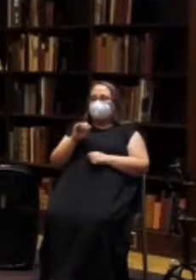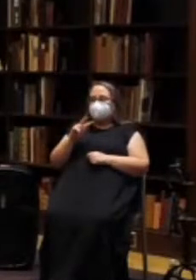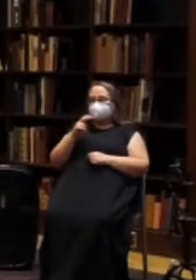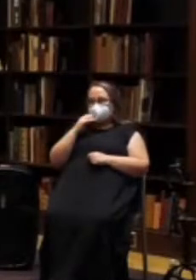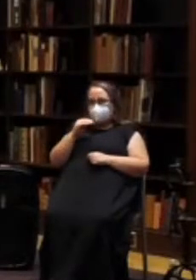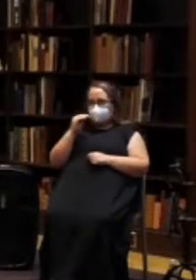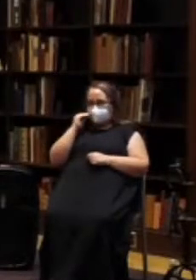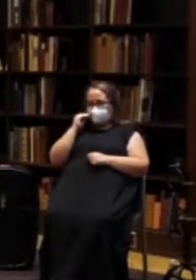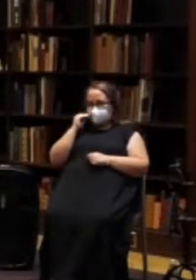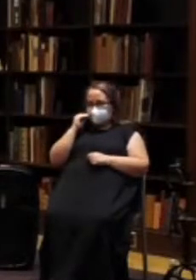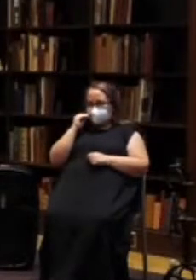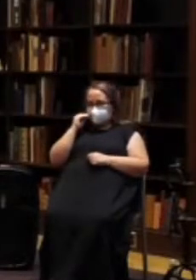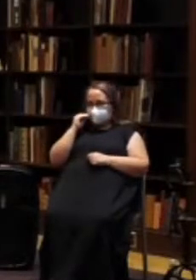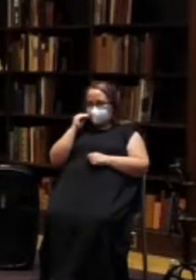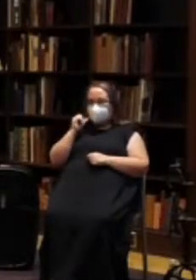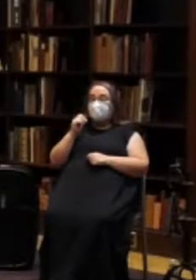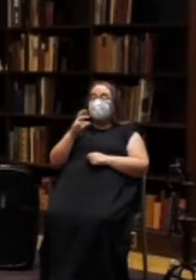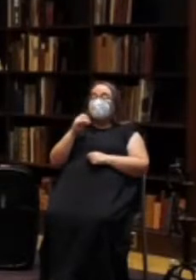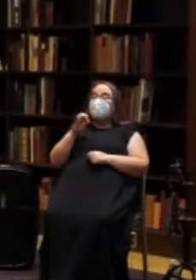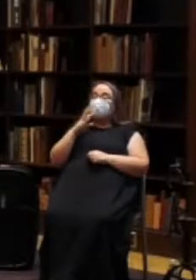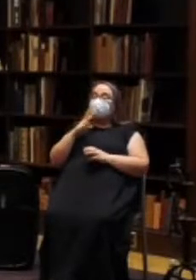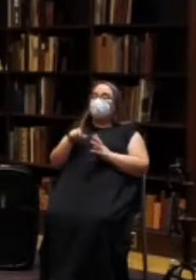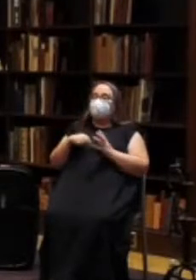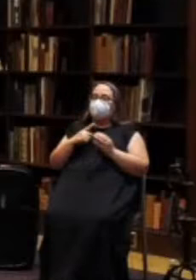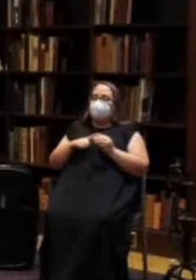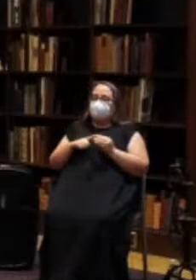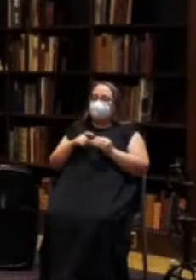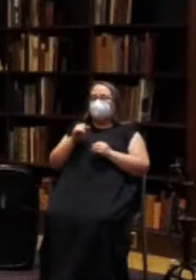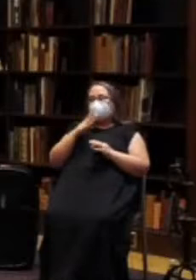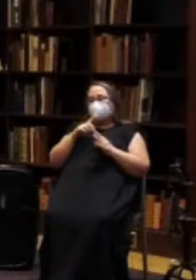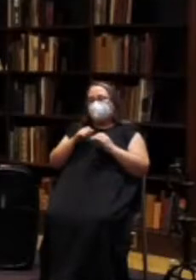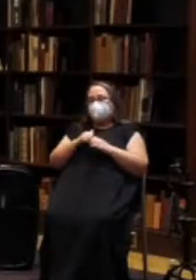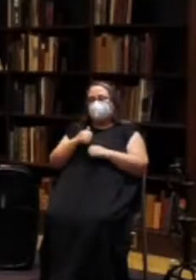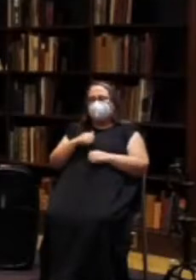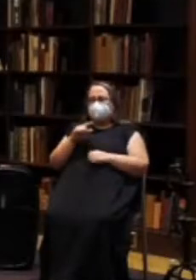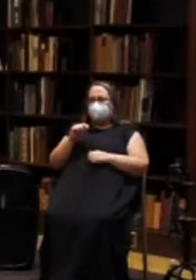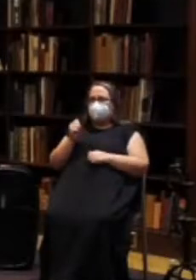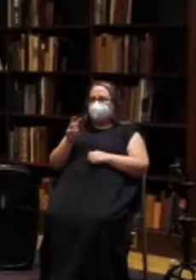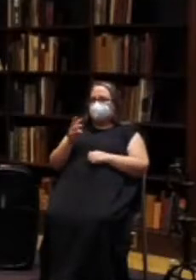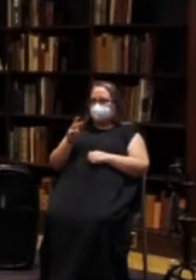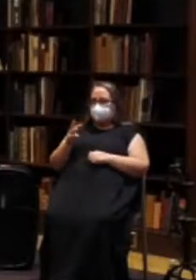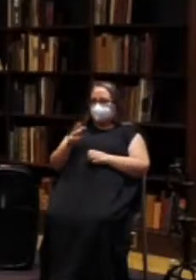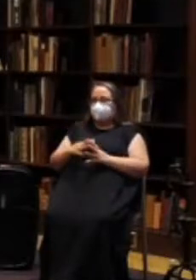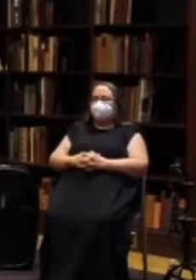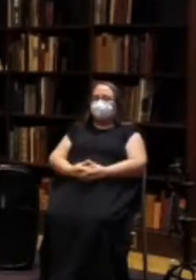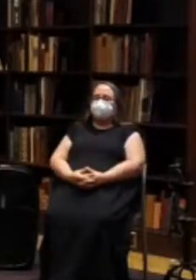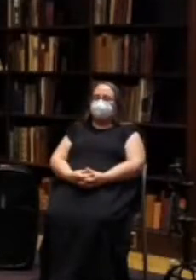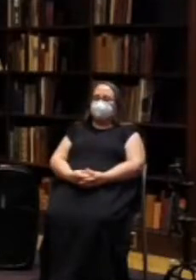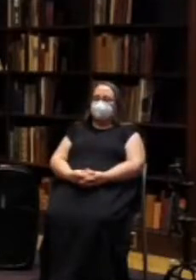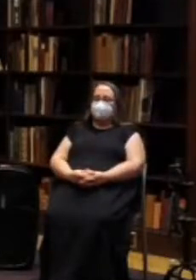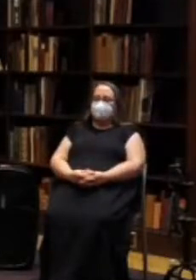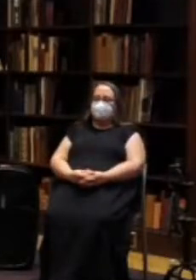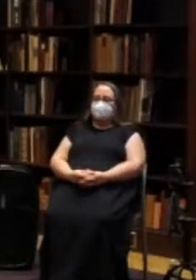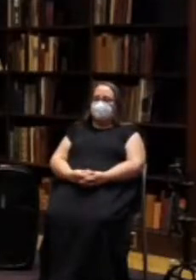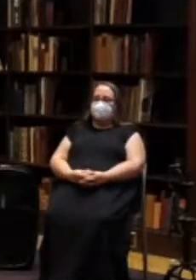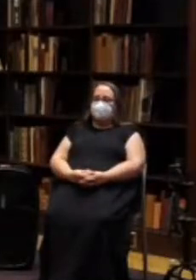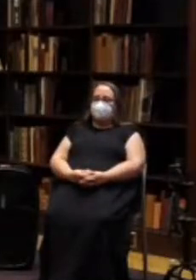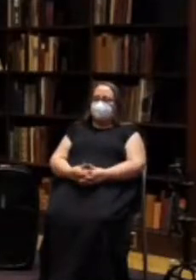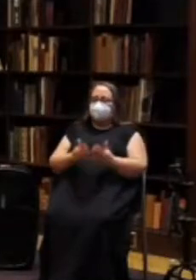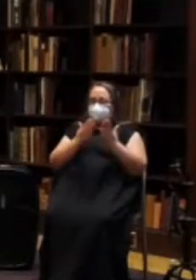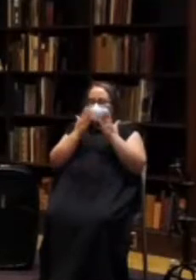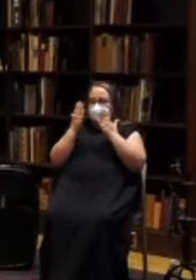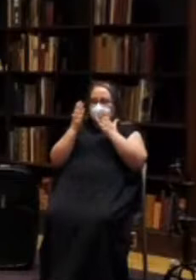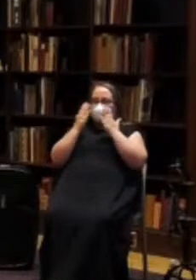second home. So he talked about, and he talked about this with me even in 2016, right? He devoured